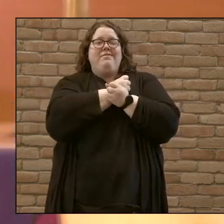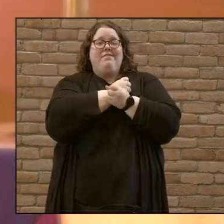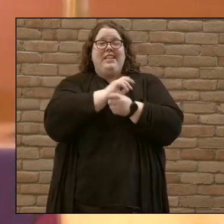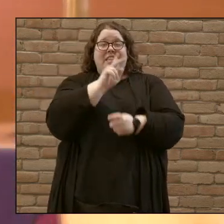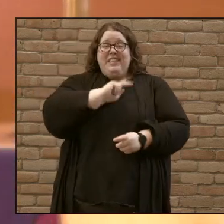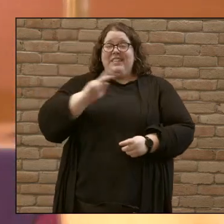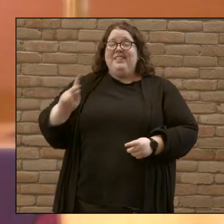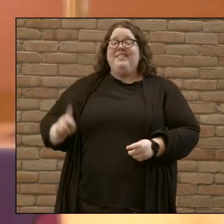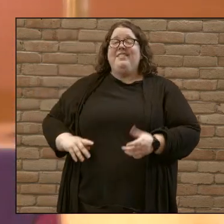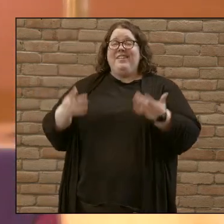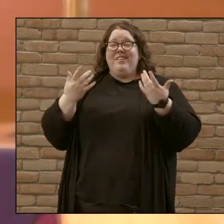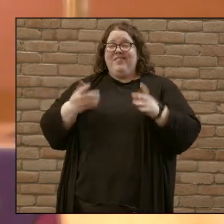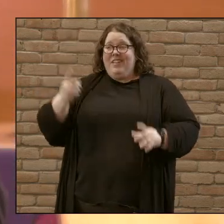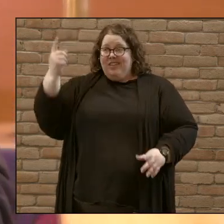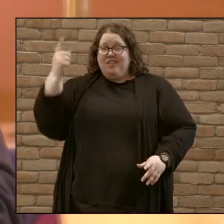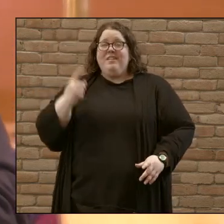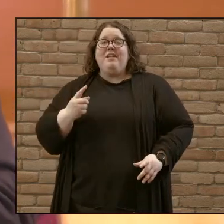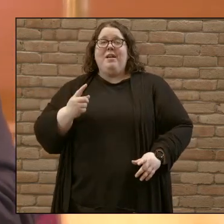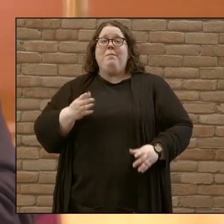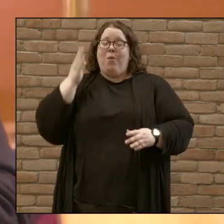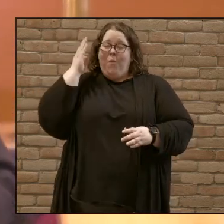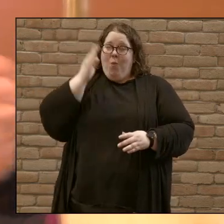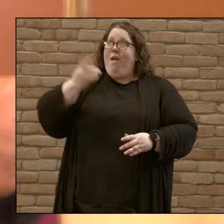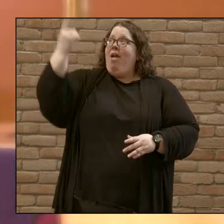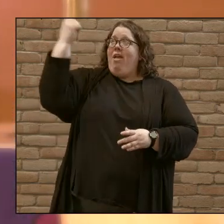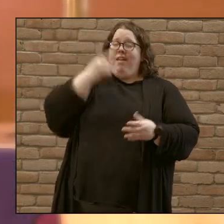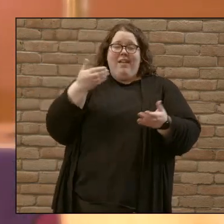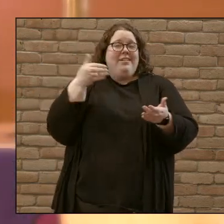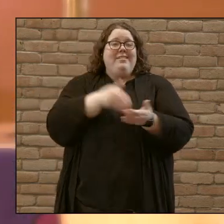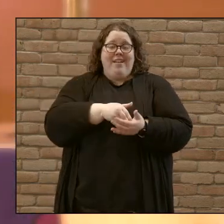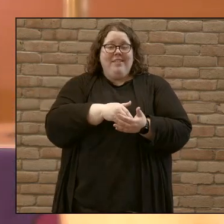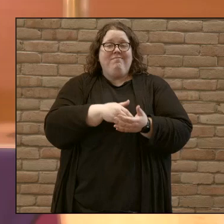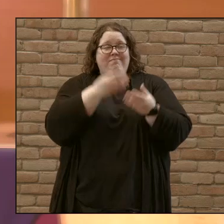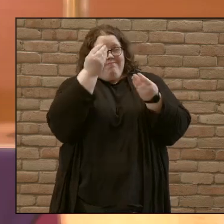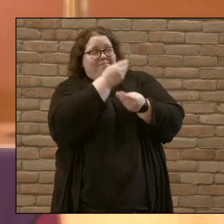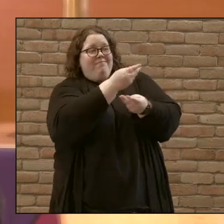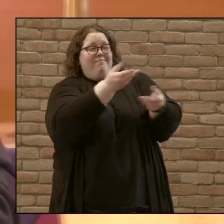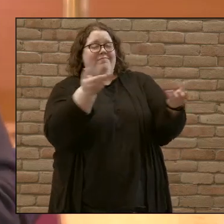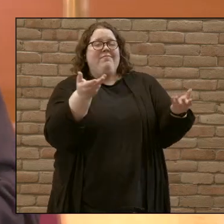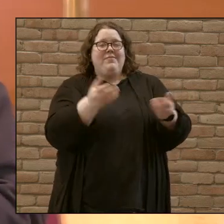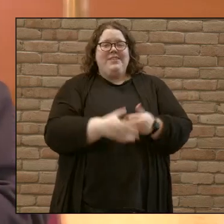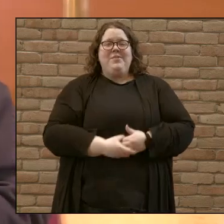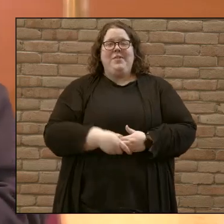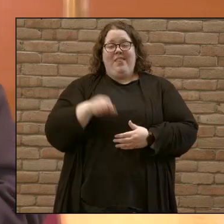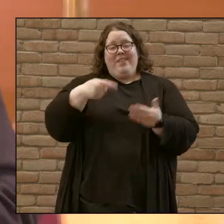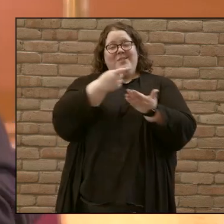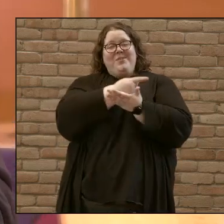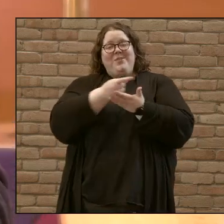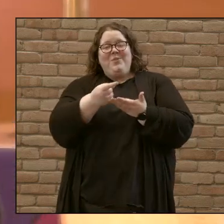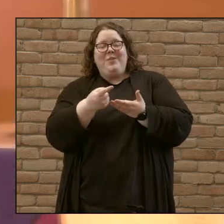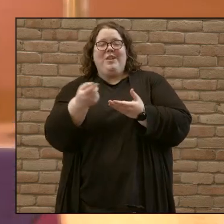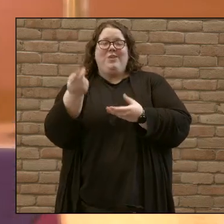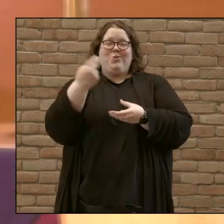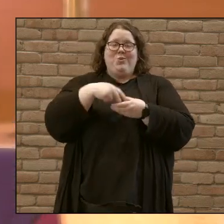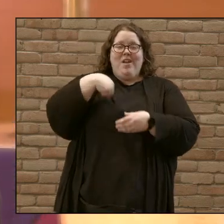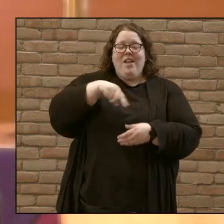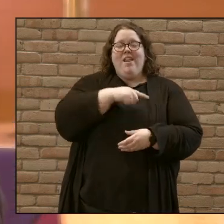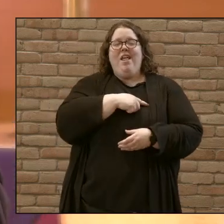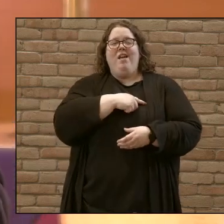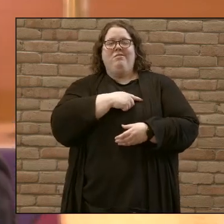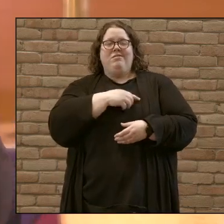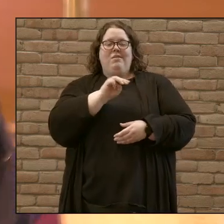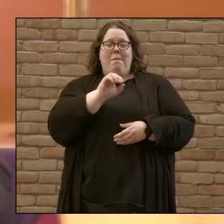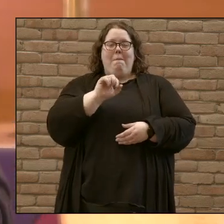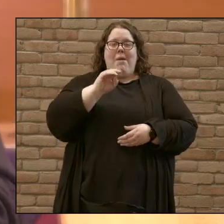and their King will come again. And so, friends, join us this week in worship, Monday, Thursday, Good